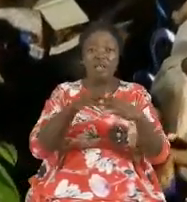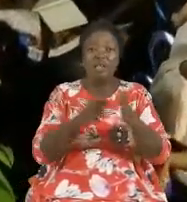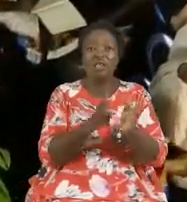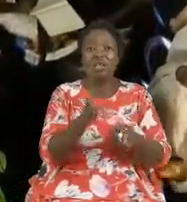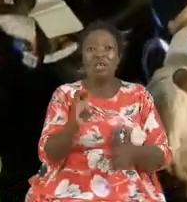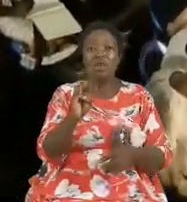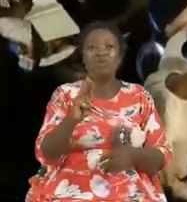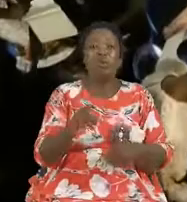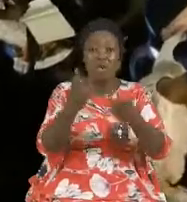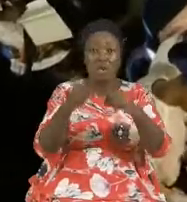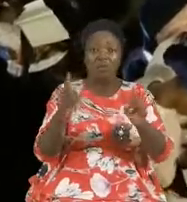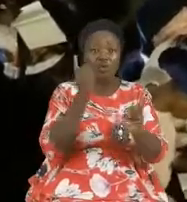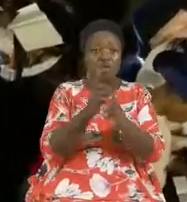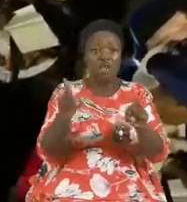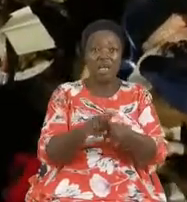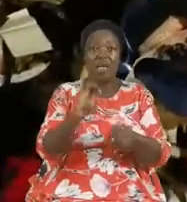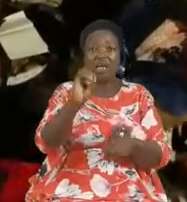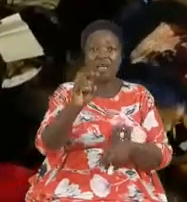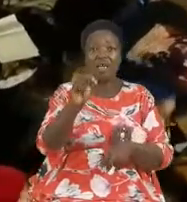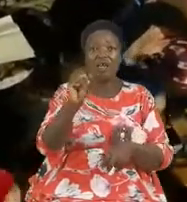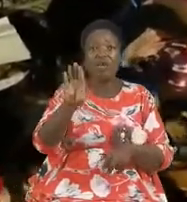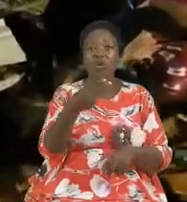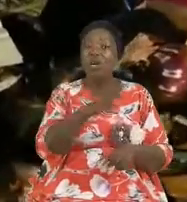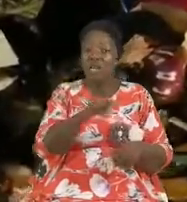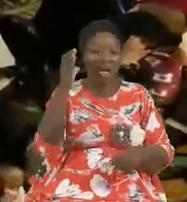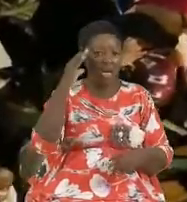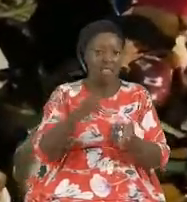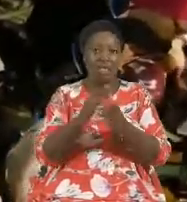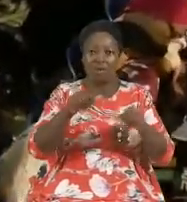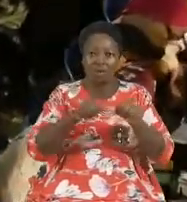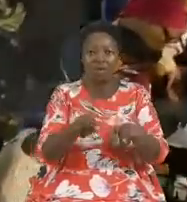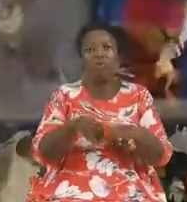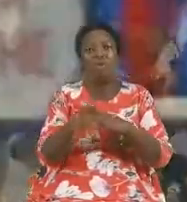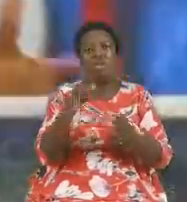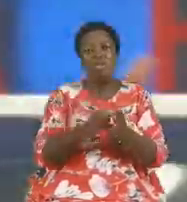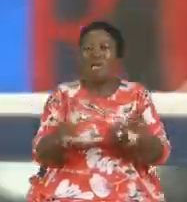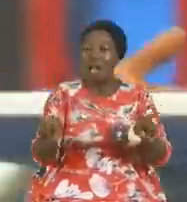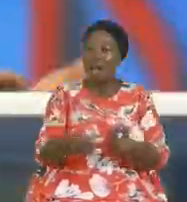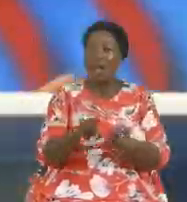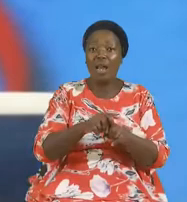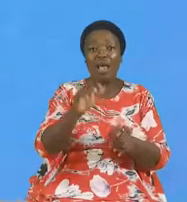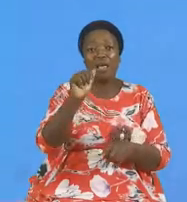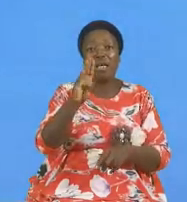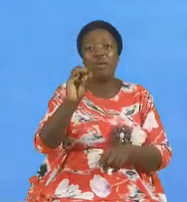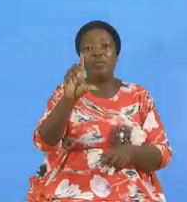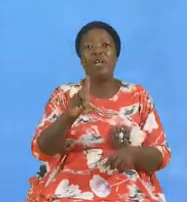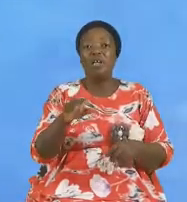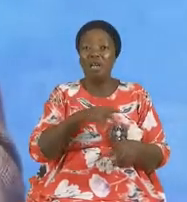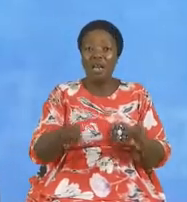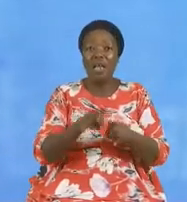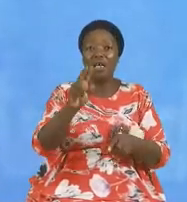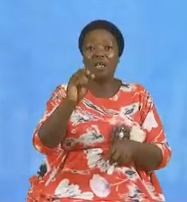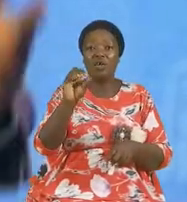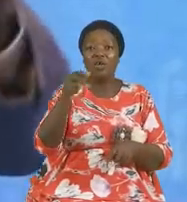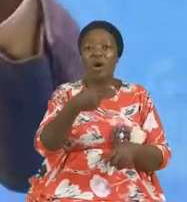people in chapter 11 of this Hebrews, they came like Enoch. He had it and he continued in